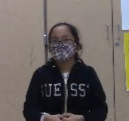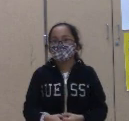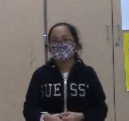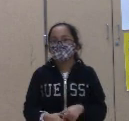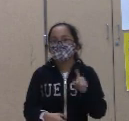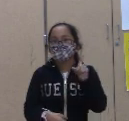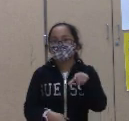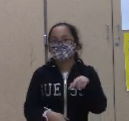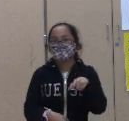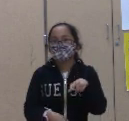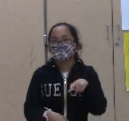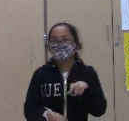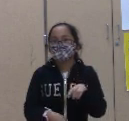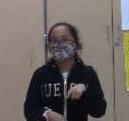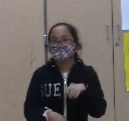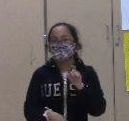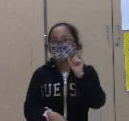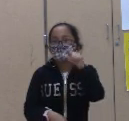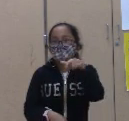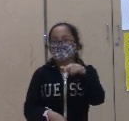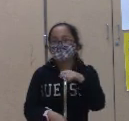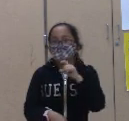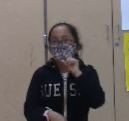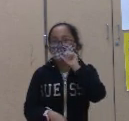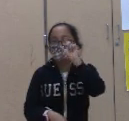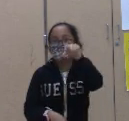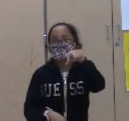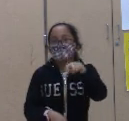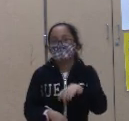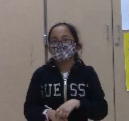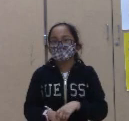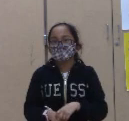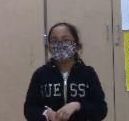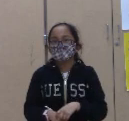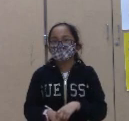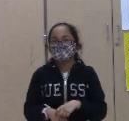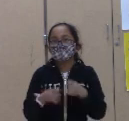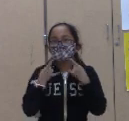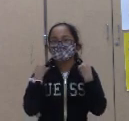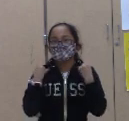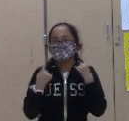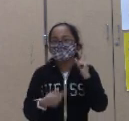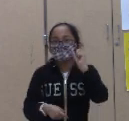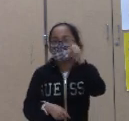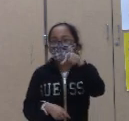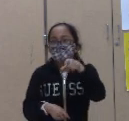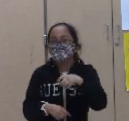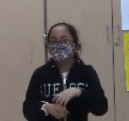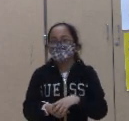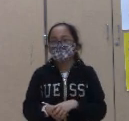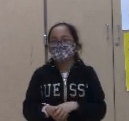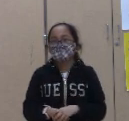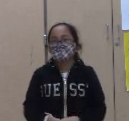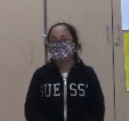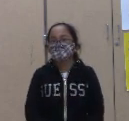more people are getting vaccinated. Recently, the Center for Disease Control said vaccinated people no longer have to wear a